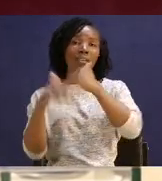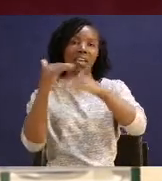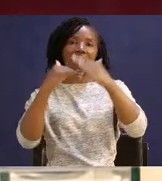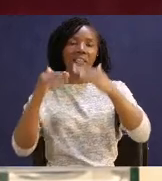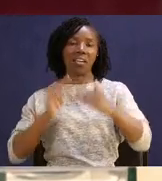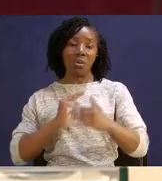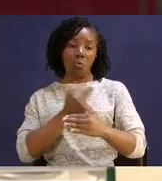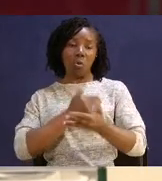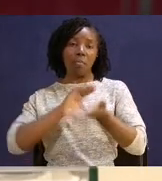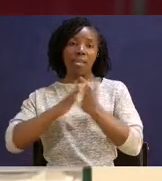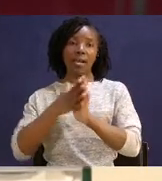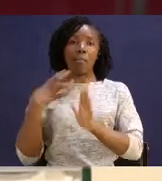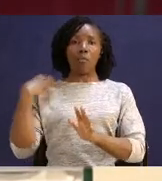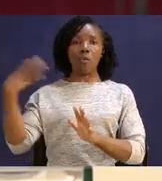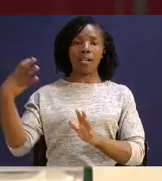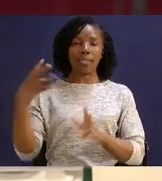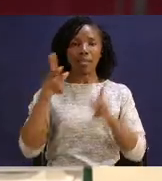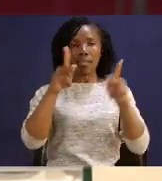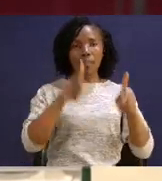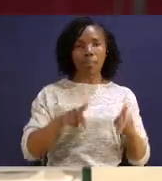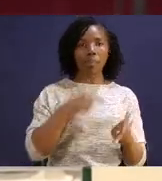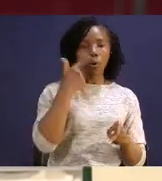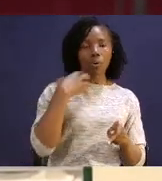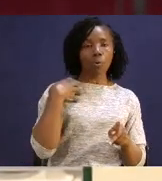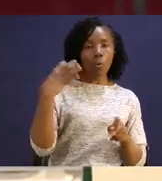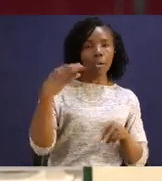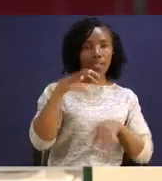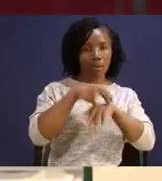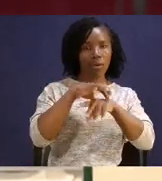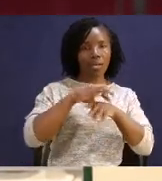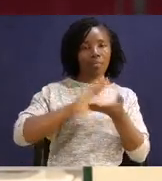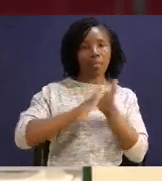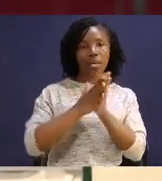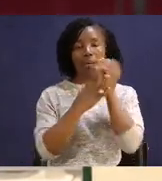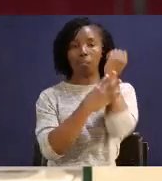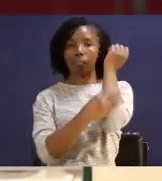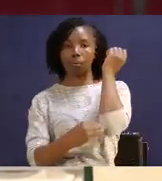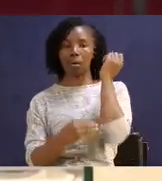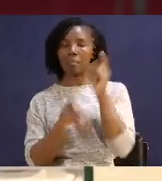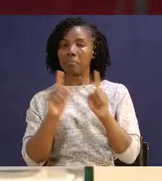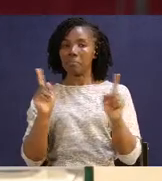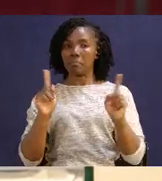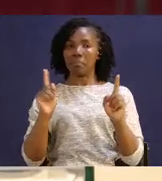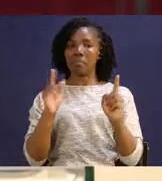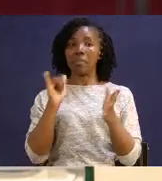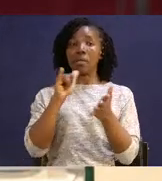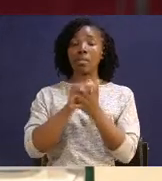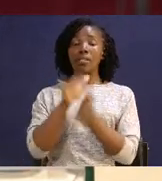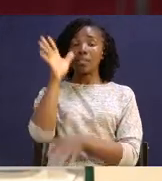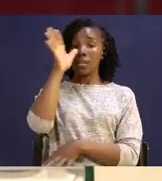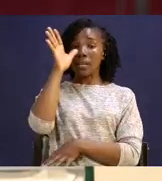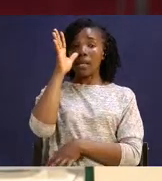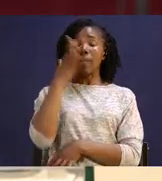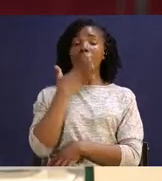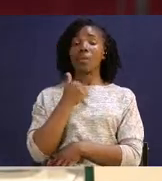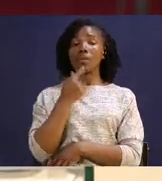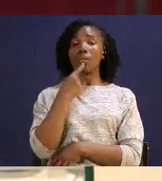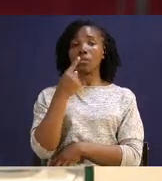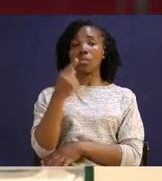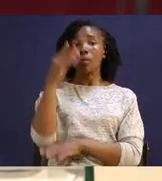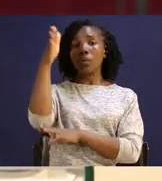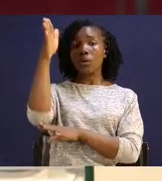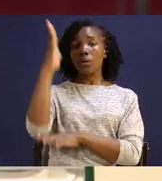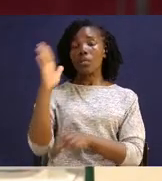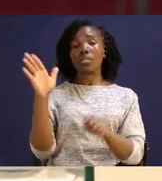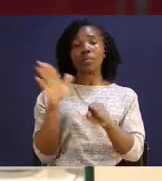that sisi pia tuko wealthy. Let me tell you this. God's abundance is not just for